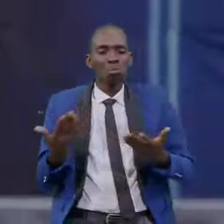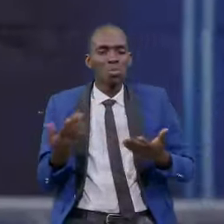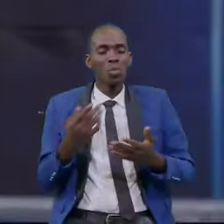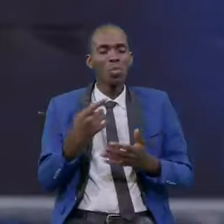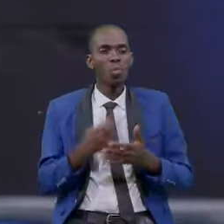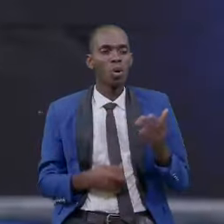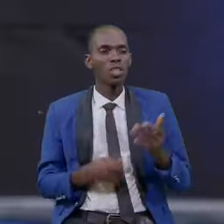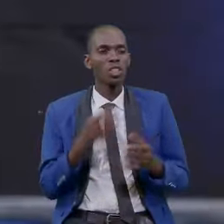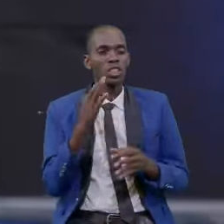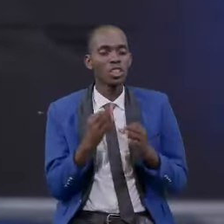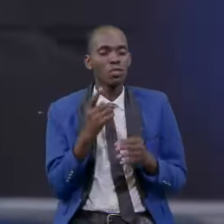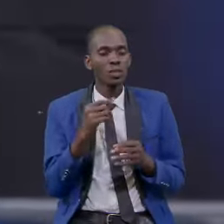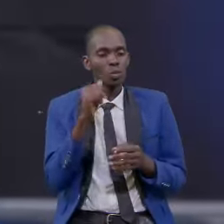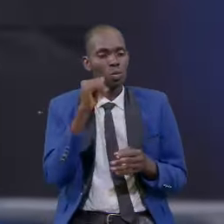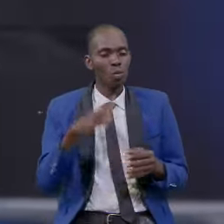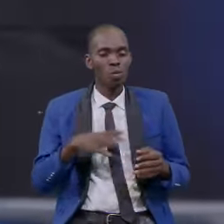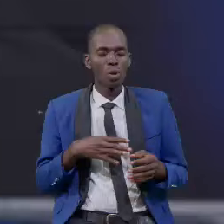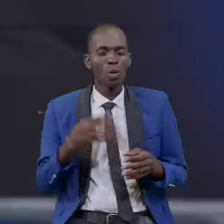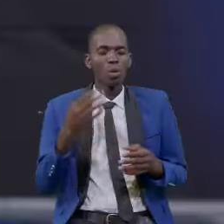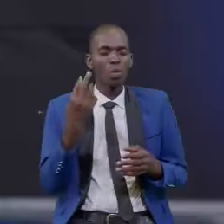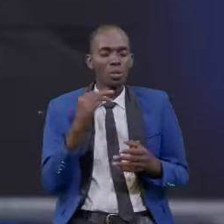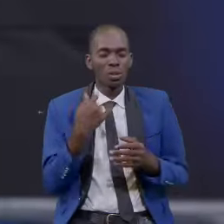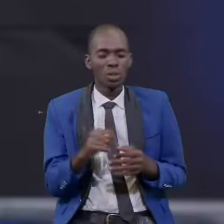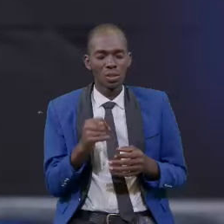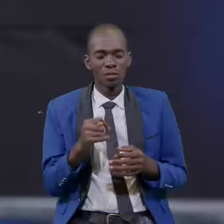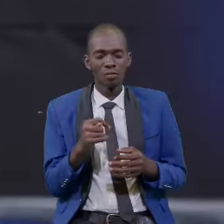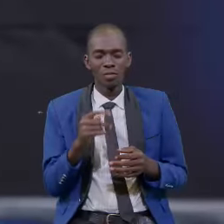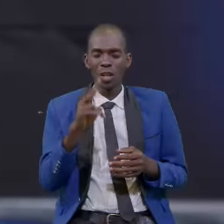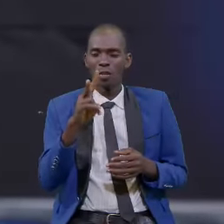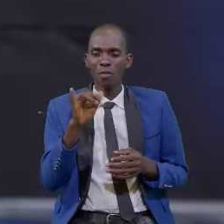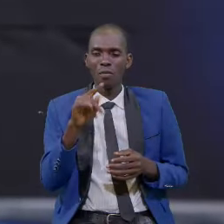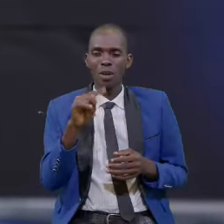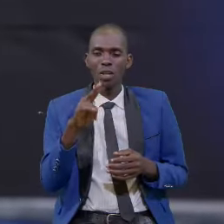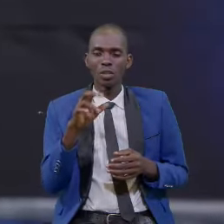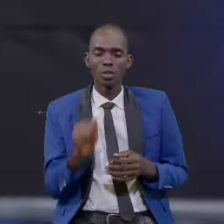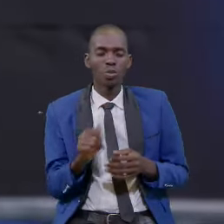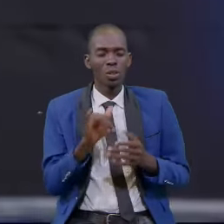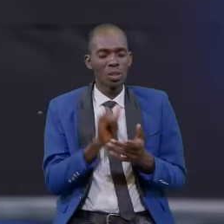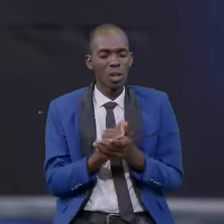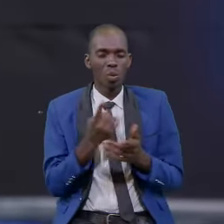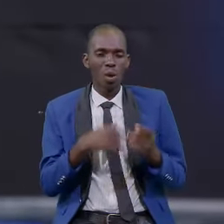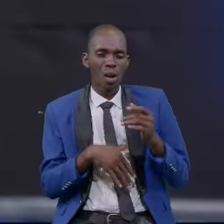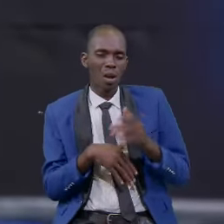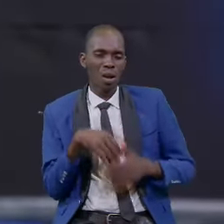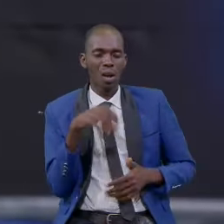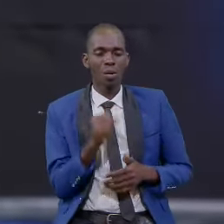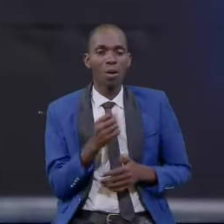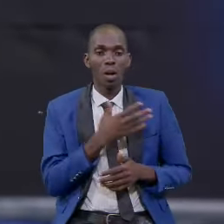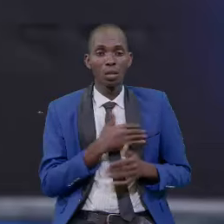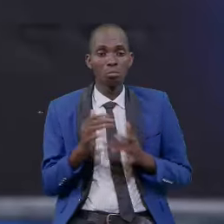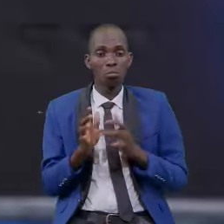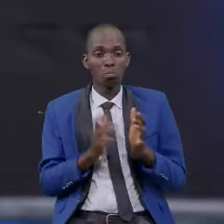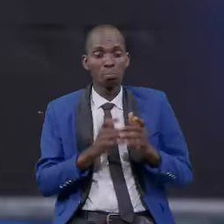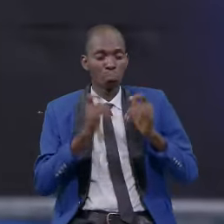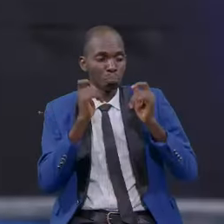that went out of him. And Jesus, immediately knowing